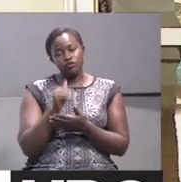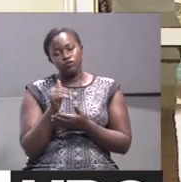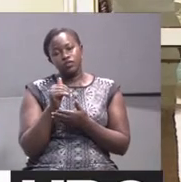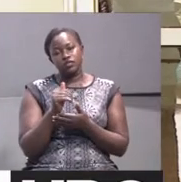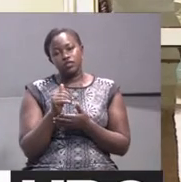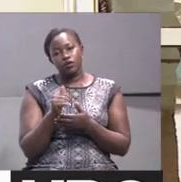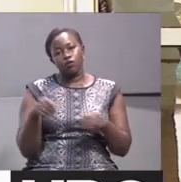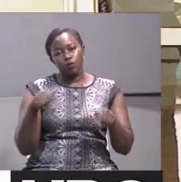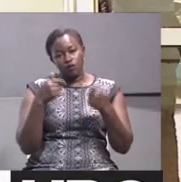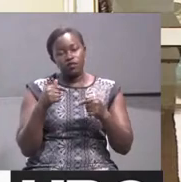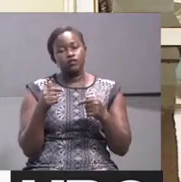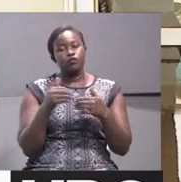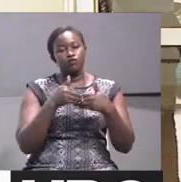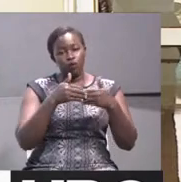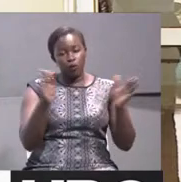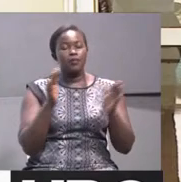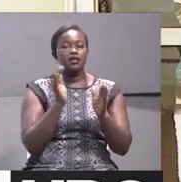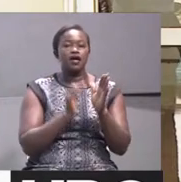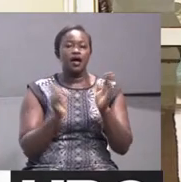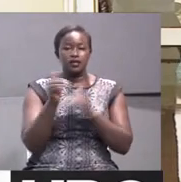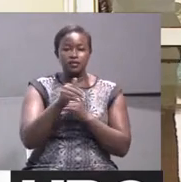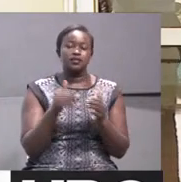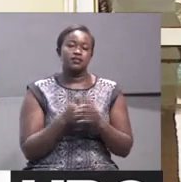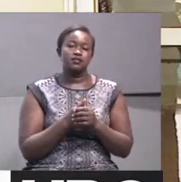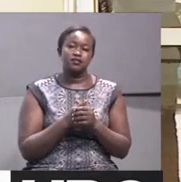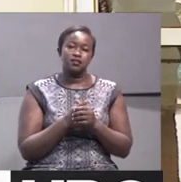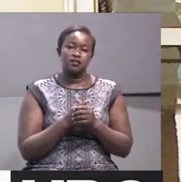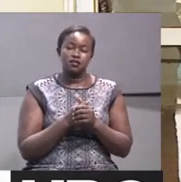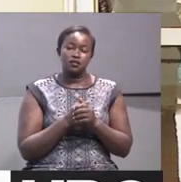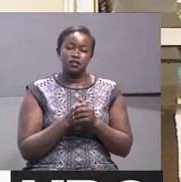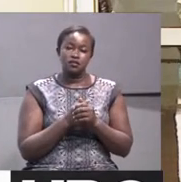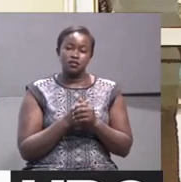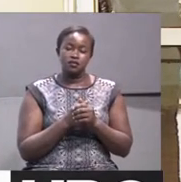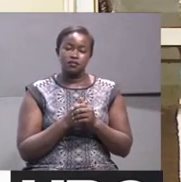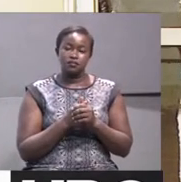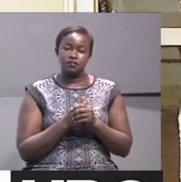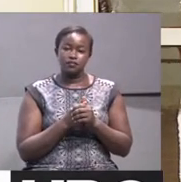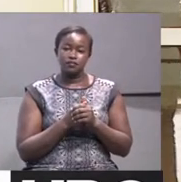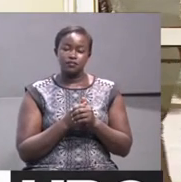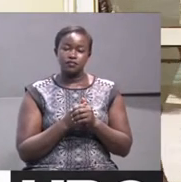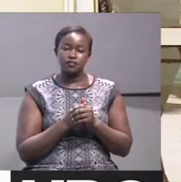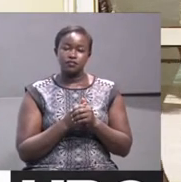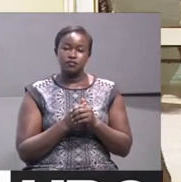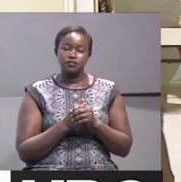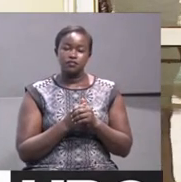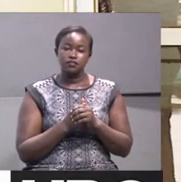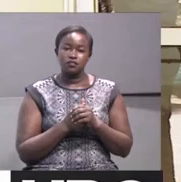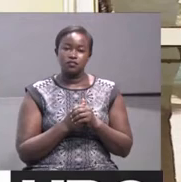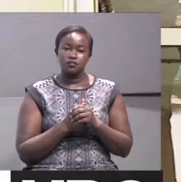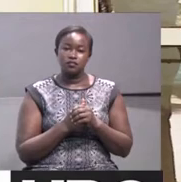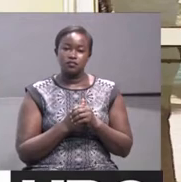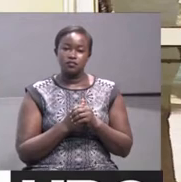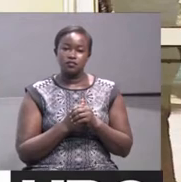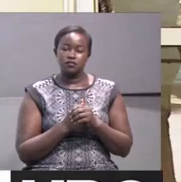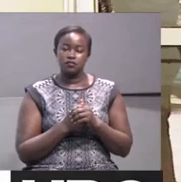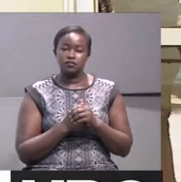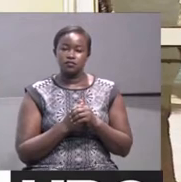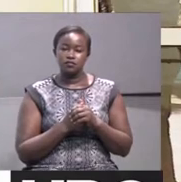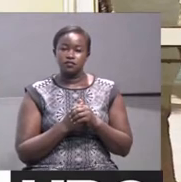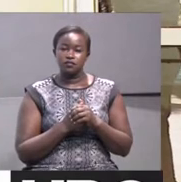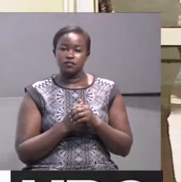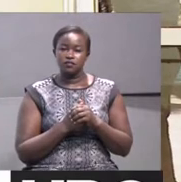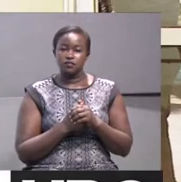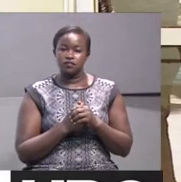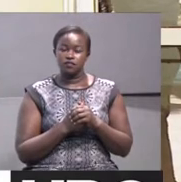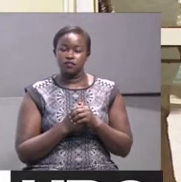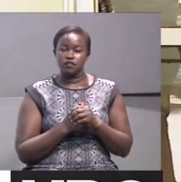Open access is where if you have a fiber, others can also use it, but at a competitive rate where you